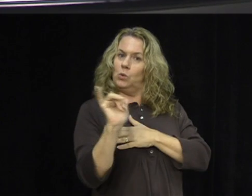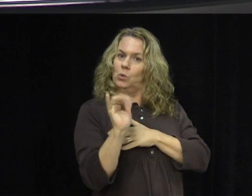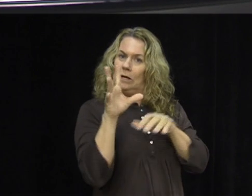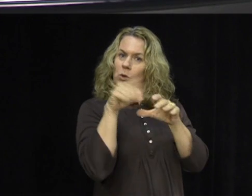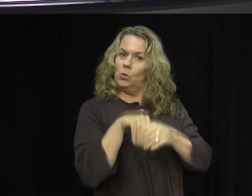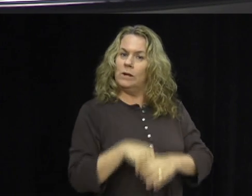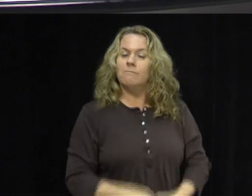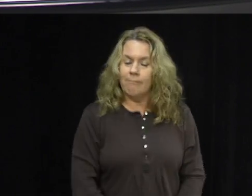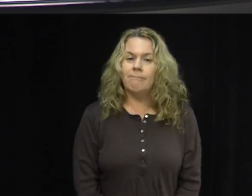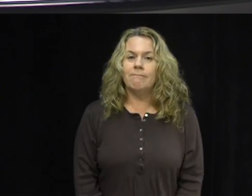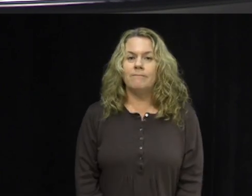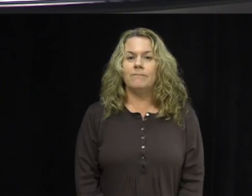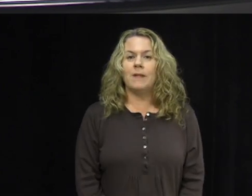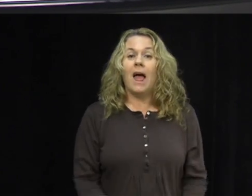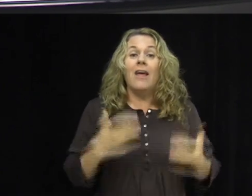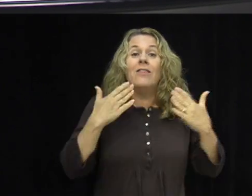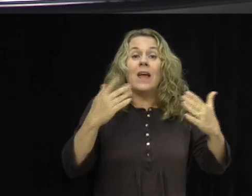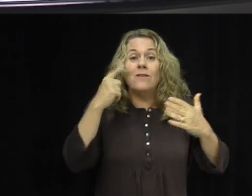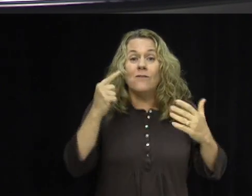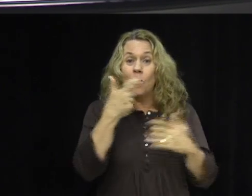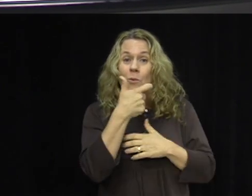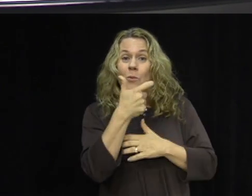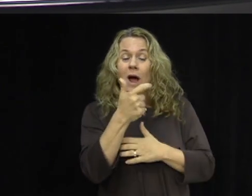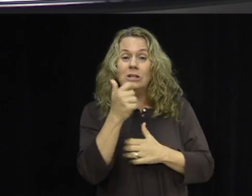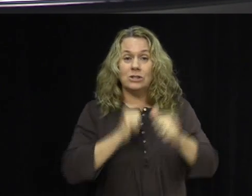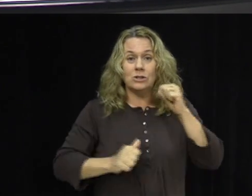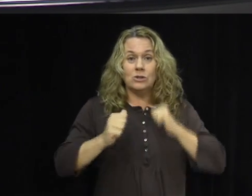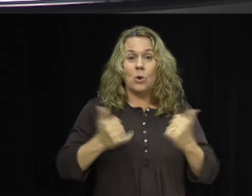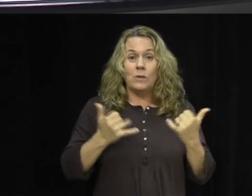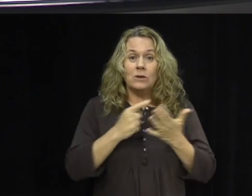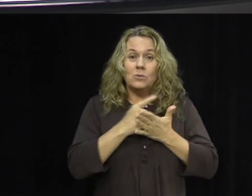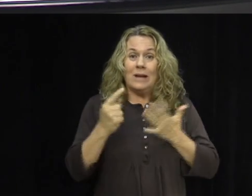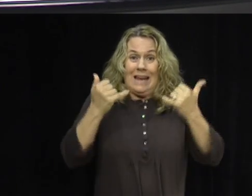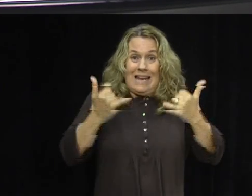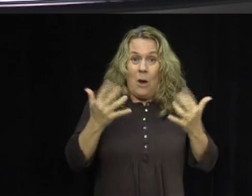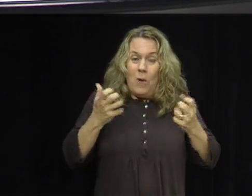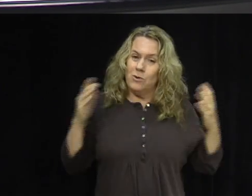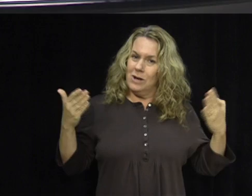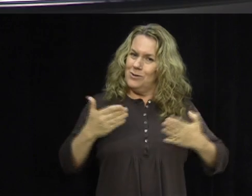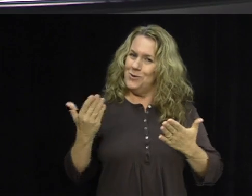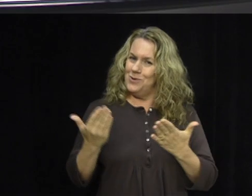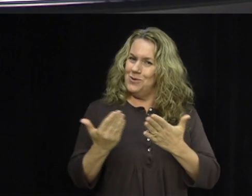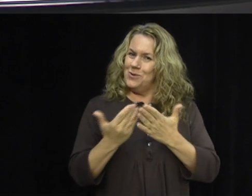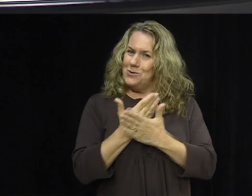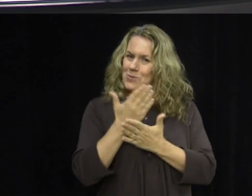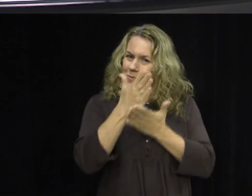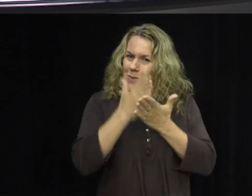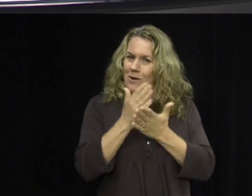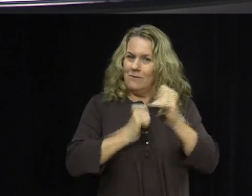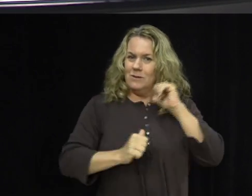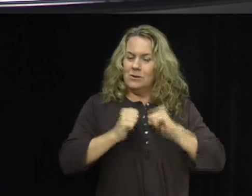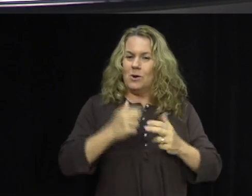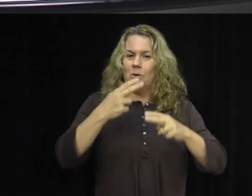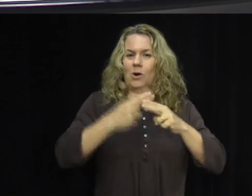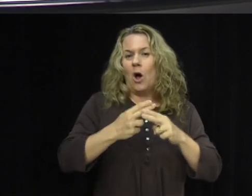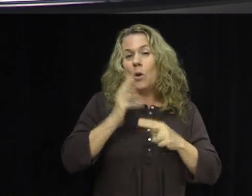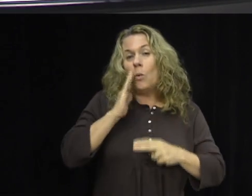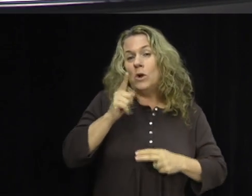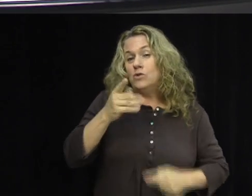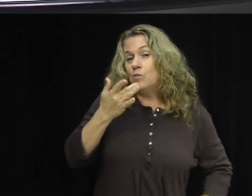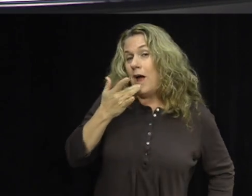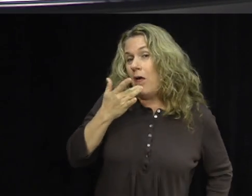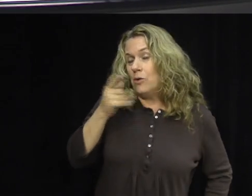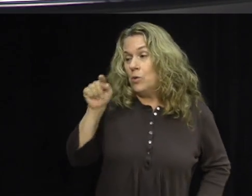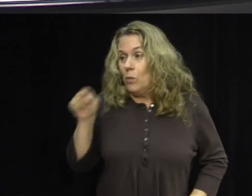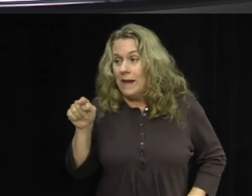Thanks for watching our show this week. We would now like to introduce a new segment to Hawkeye News called Would You Rather? Stay classy,